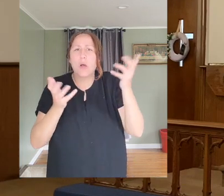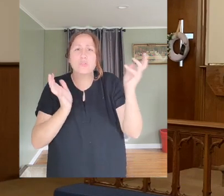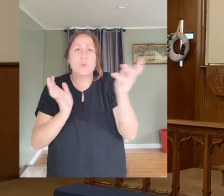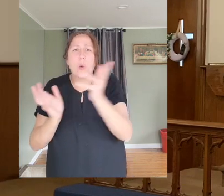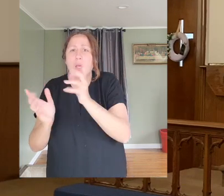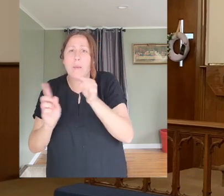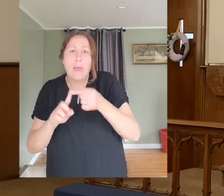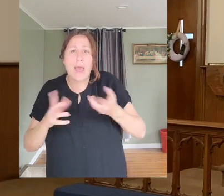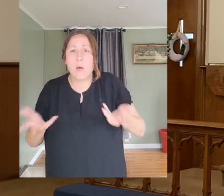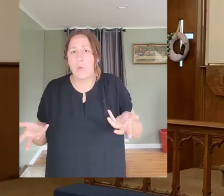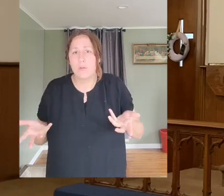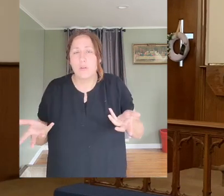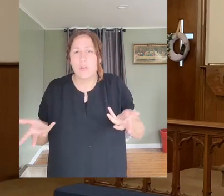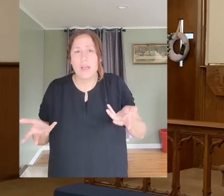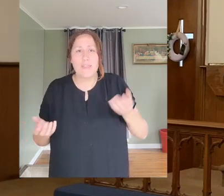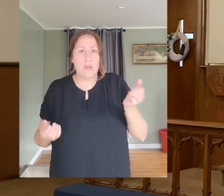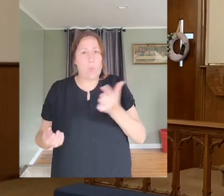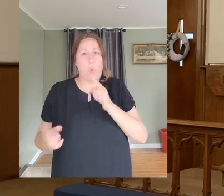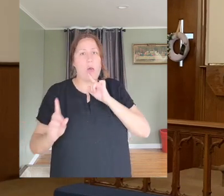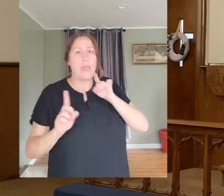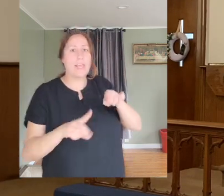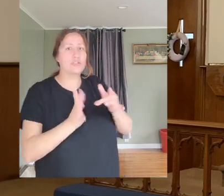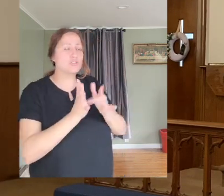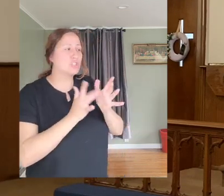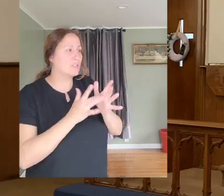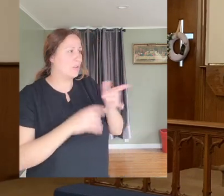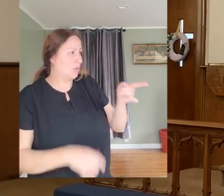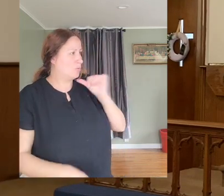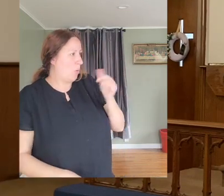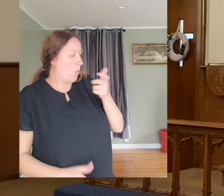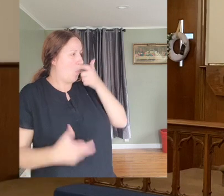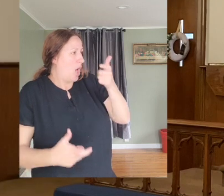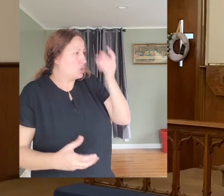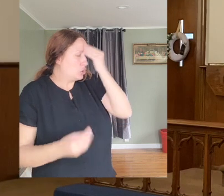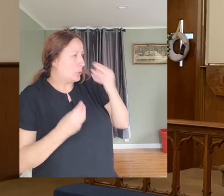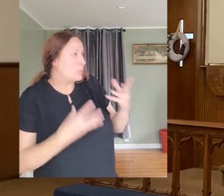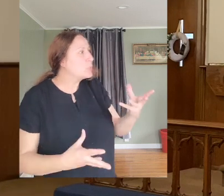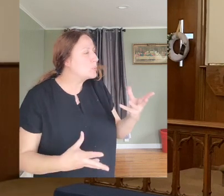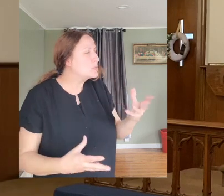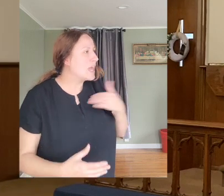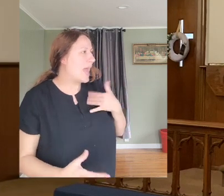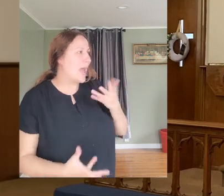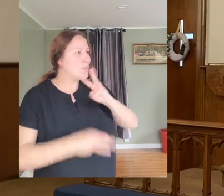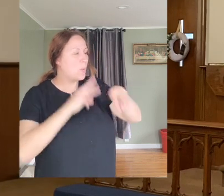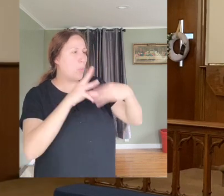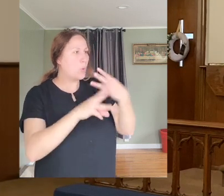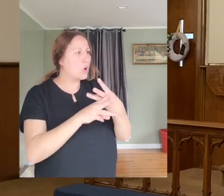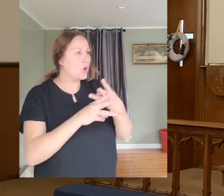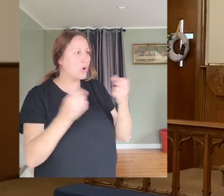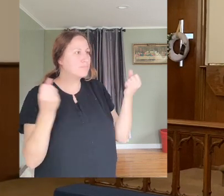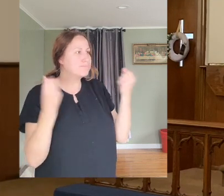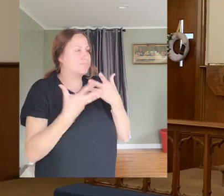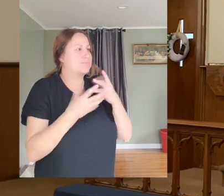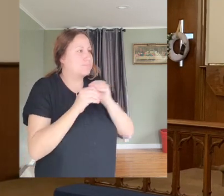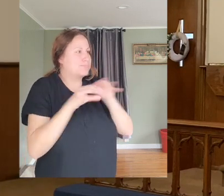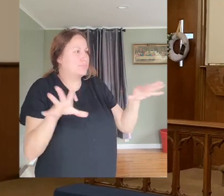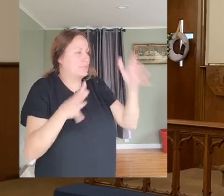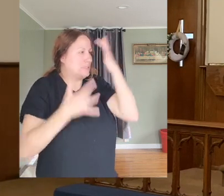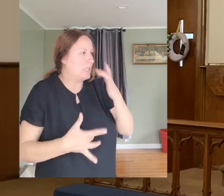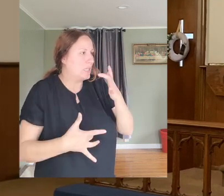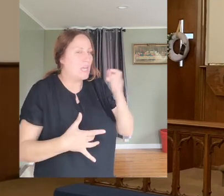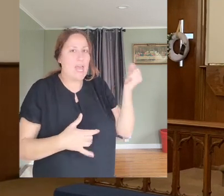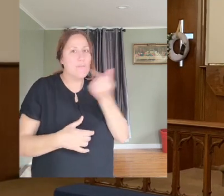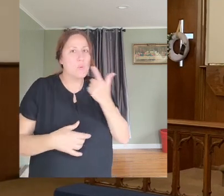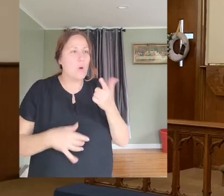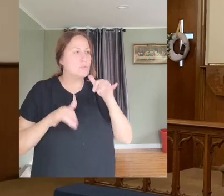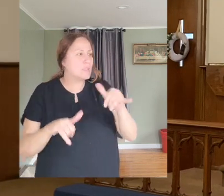Haven't you seen the news? There's a global pandemic. We're all staying home. There's fear and uncertainty, suffering and